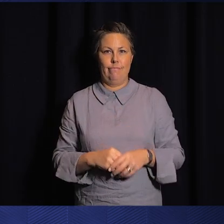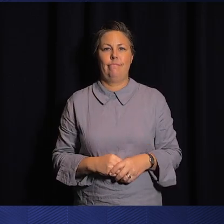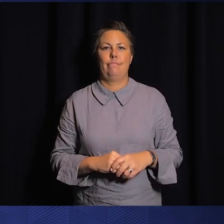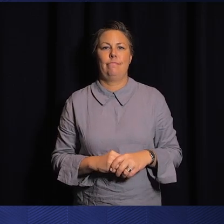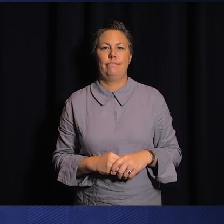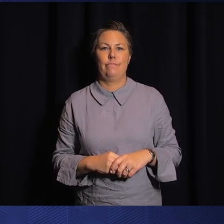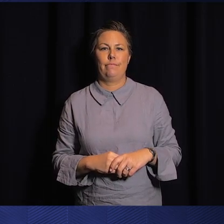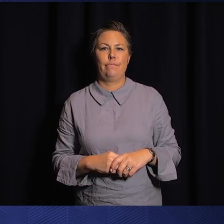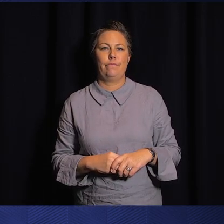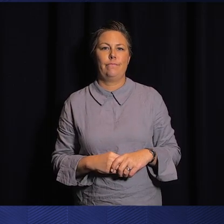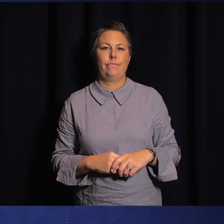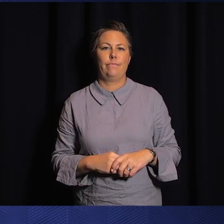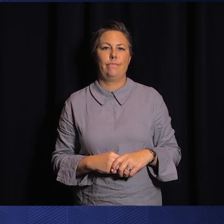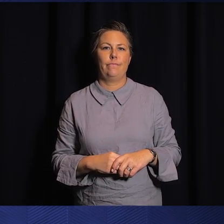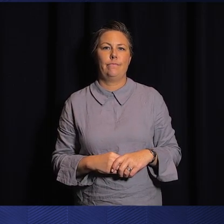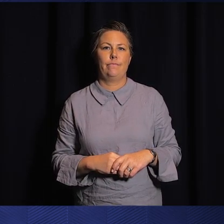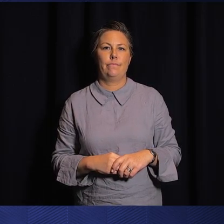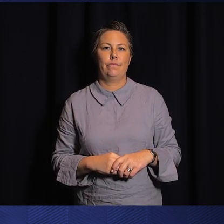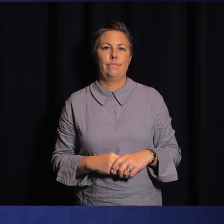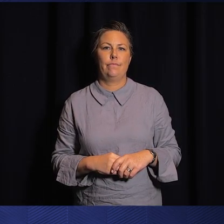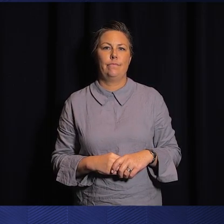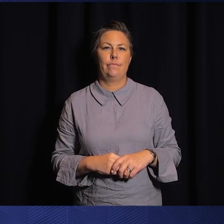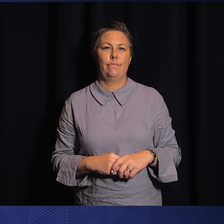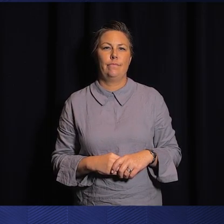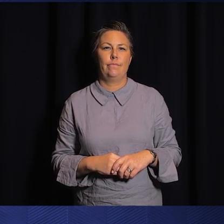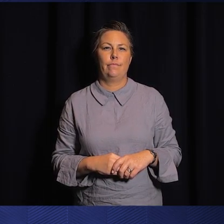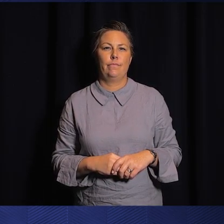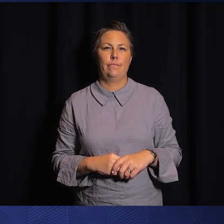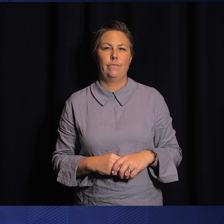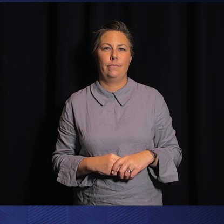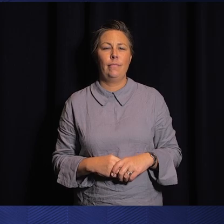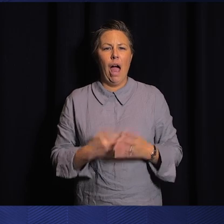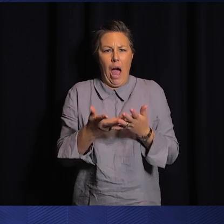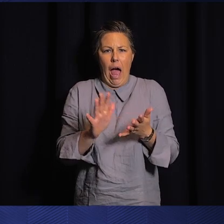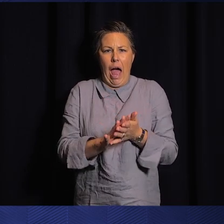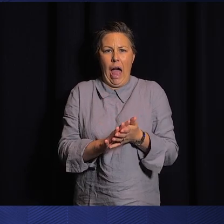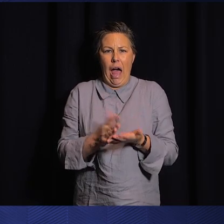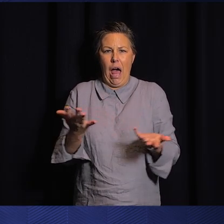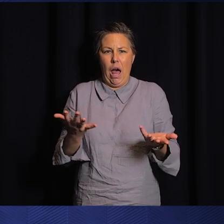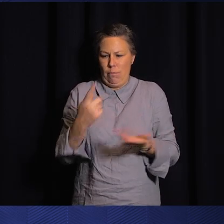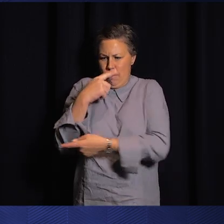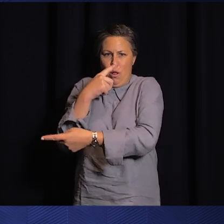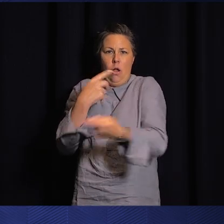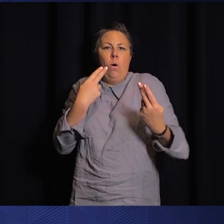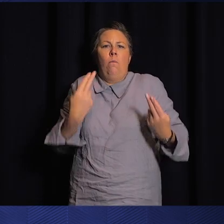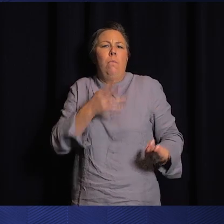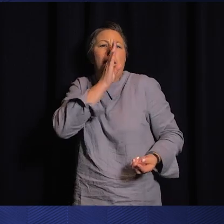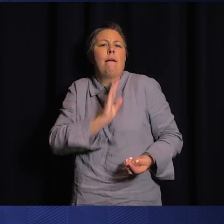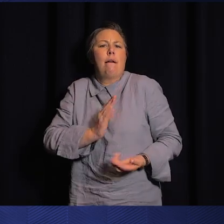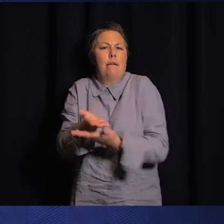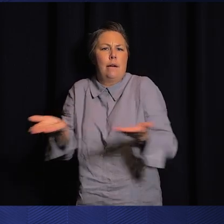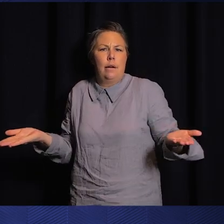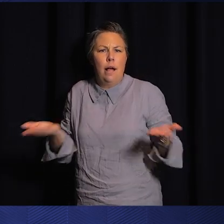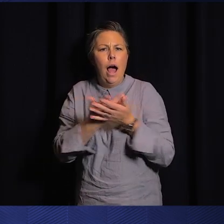champions, that how the civil society organizations can